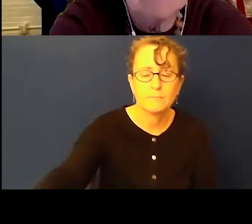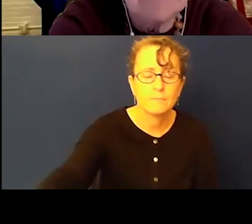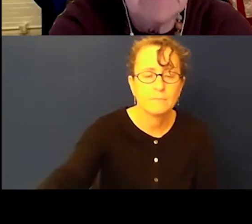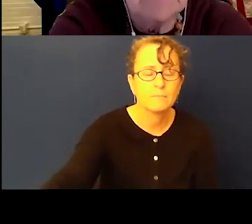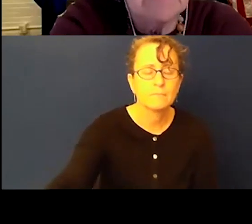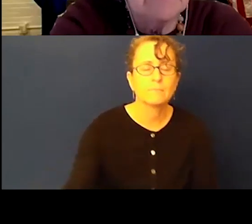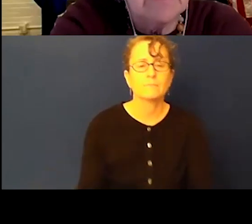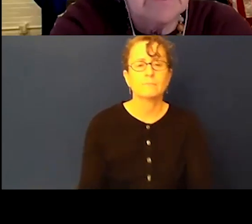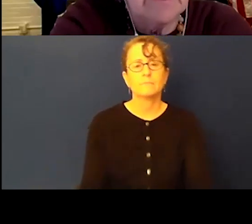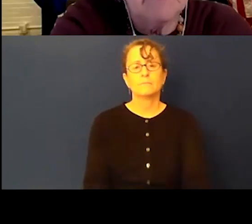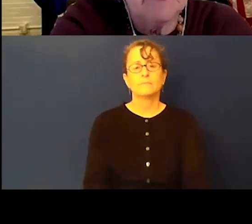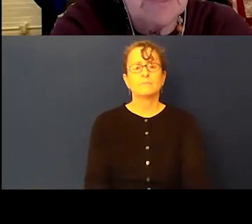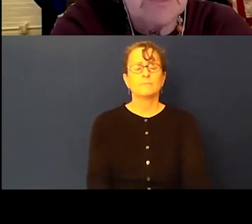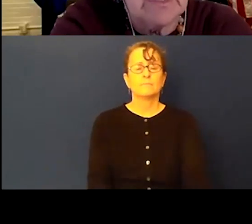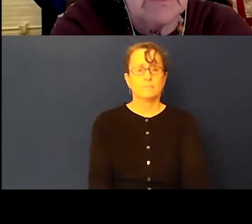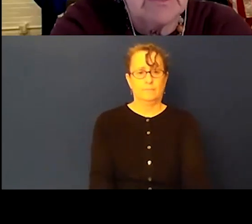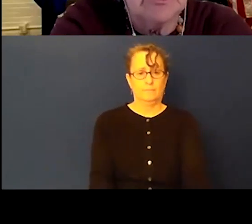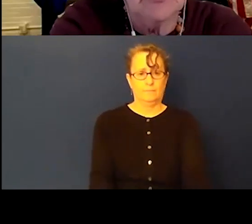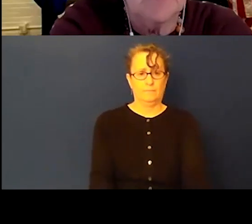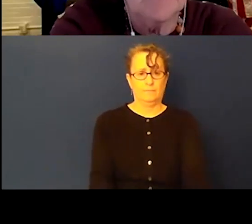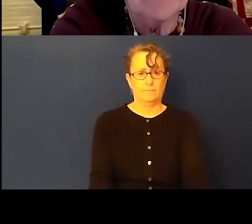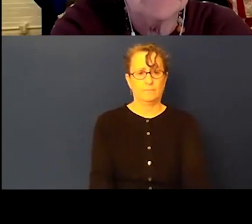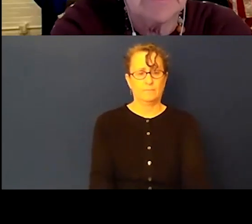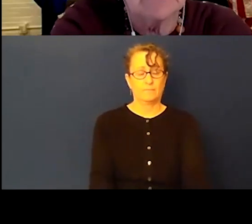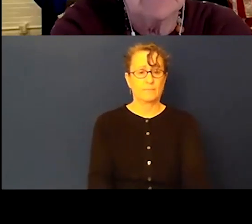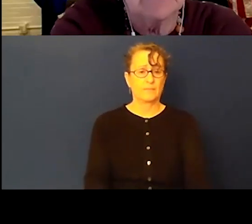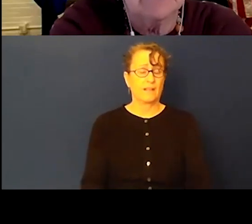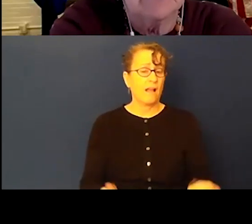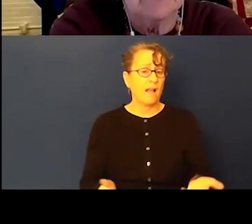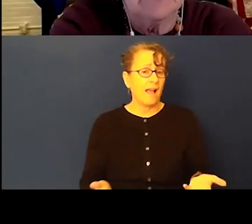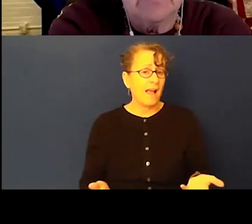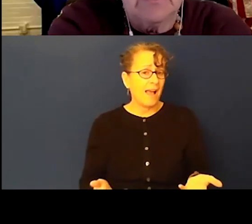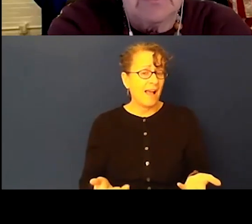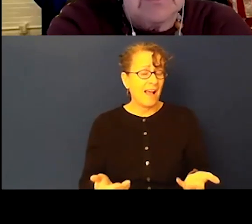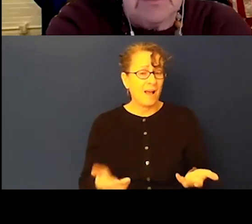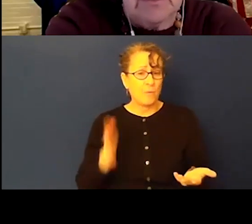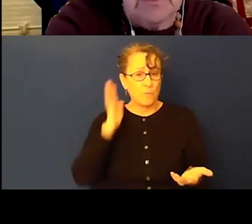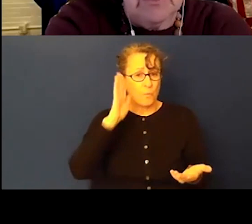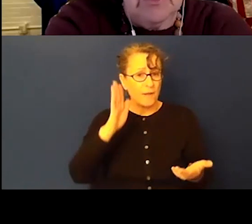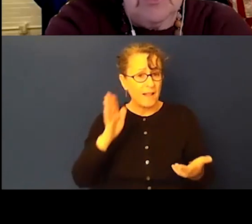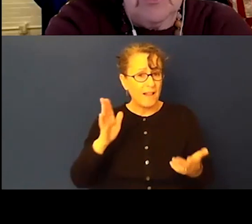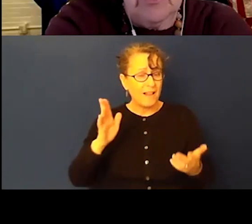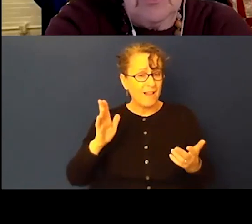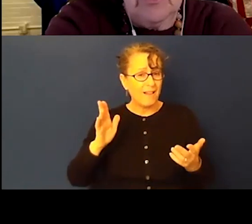whether it's needed at every meeting. You know what I mean? It's like,